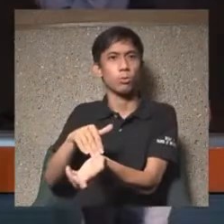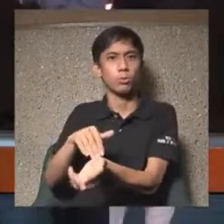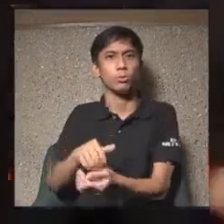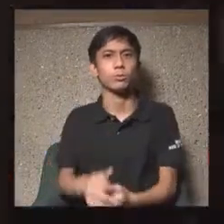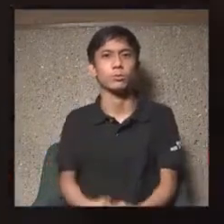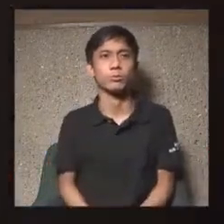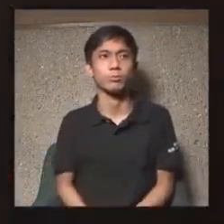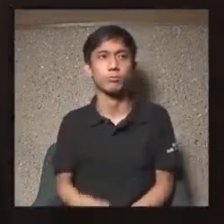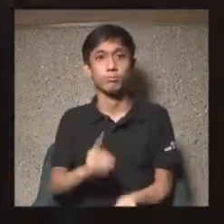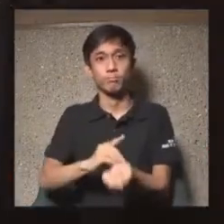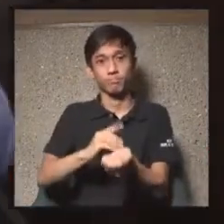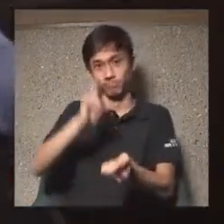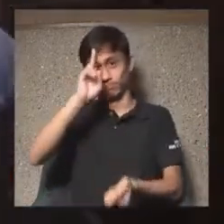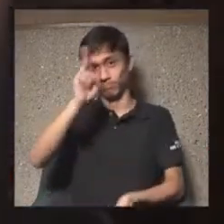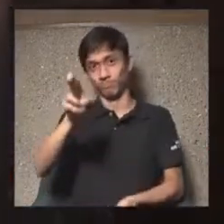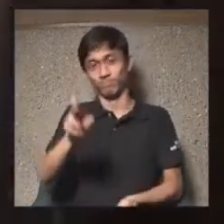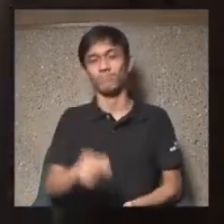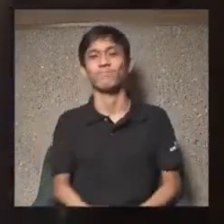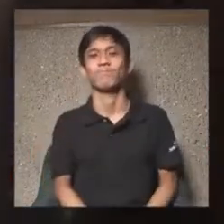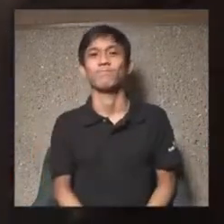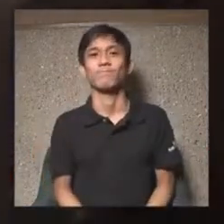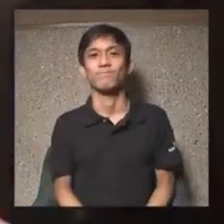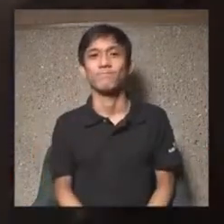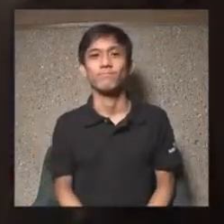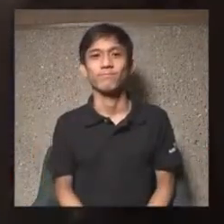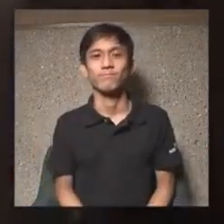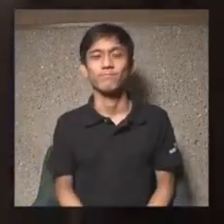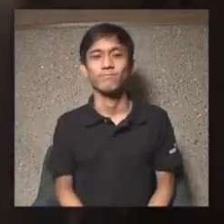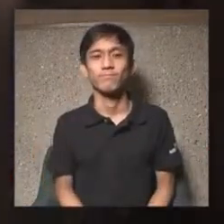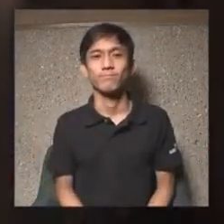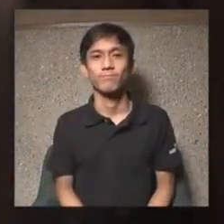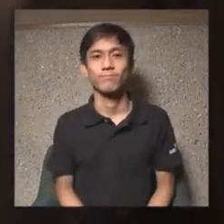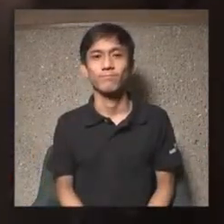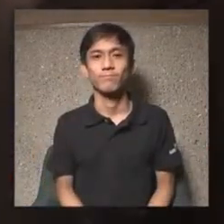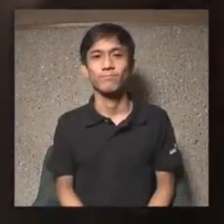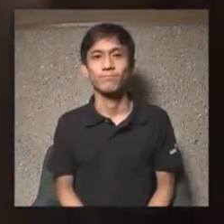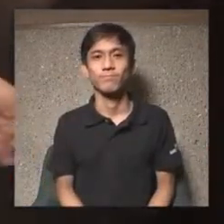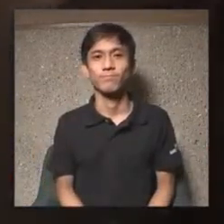Thank you, Brother Bo. And I can see how effortlessly